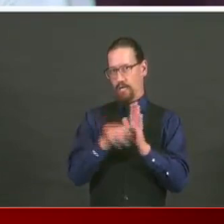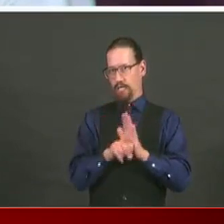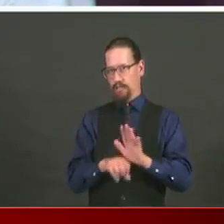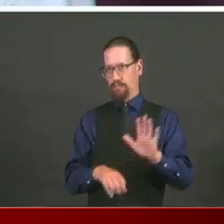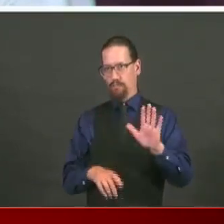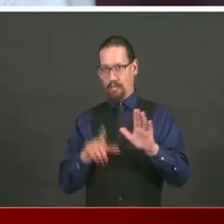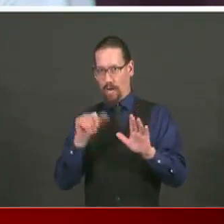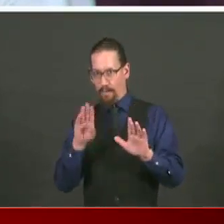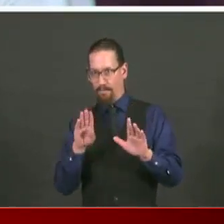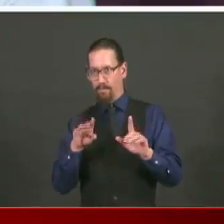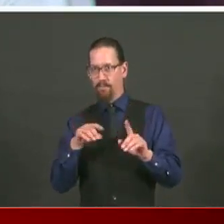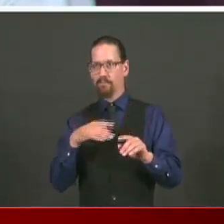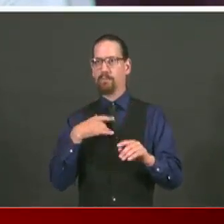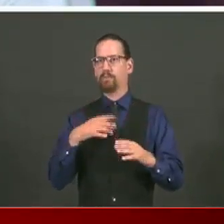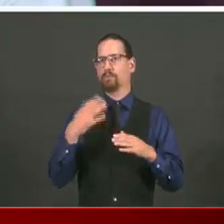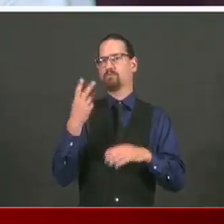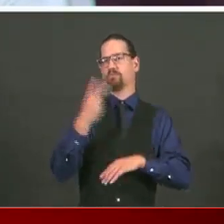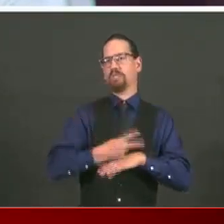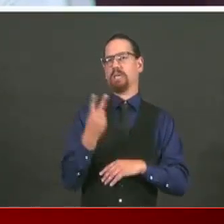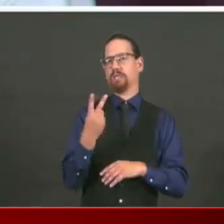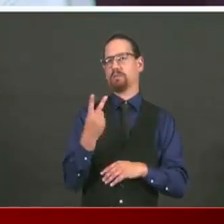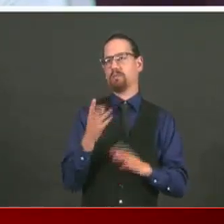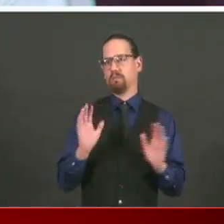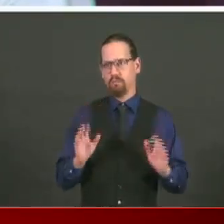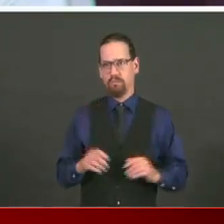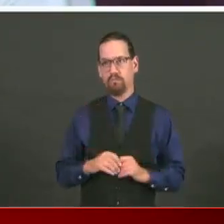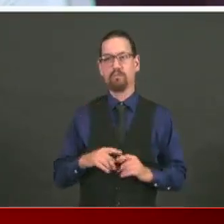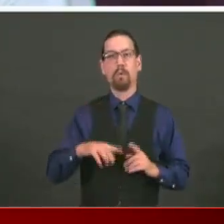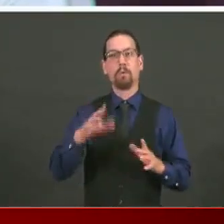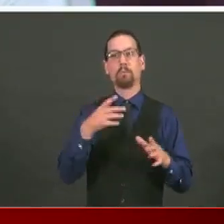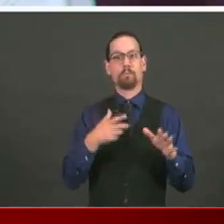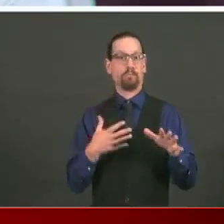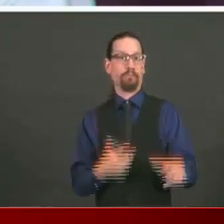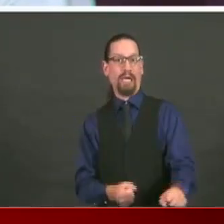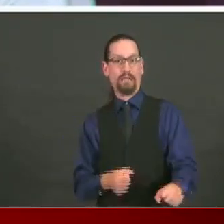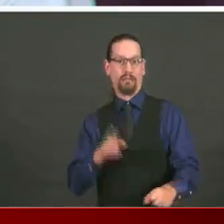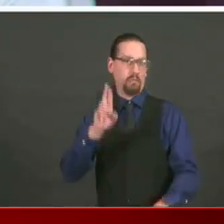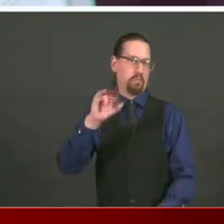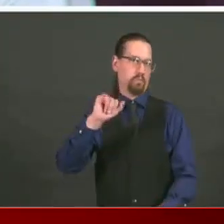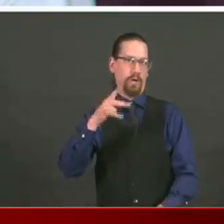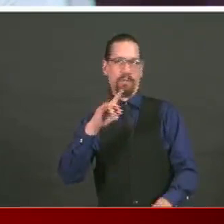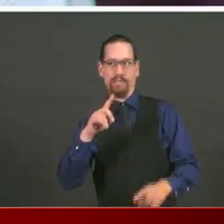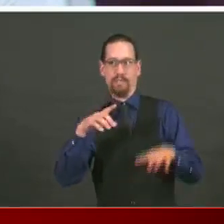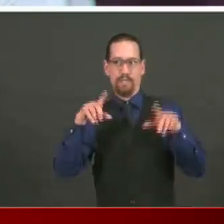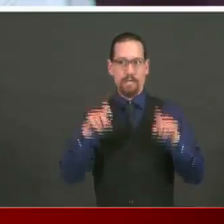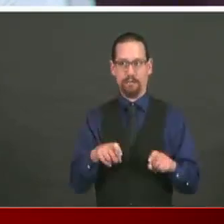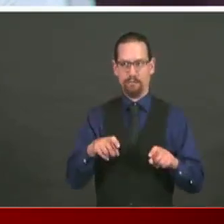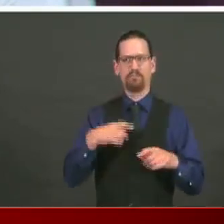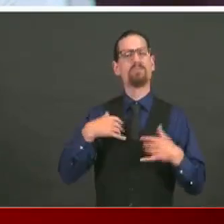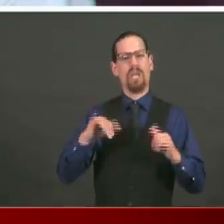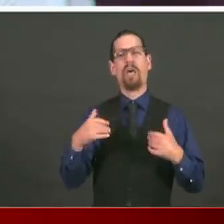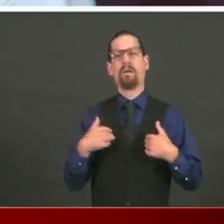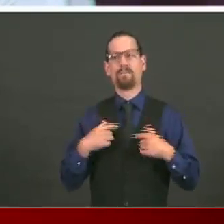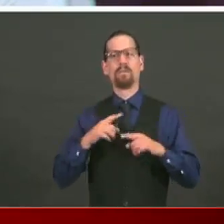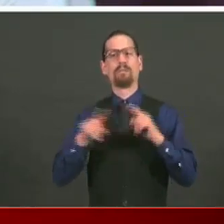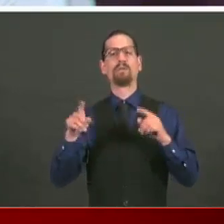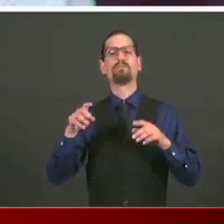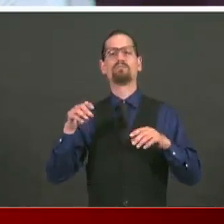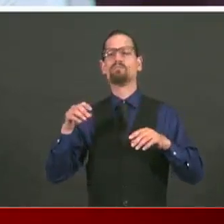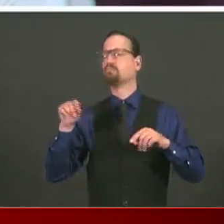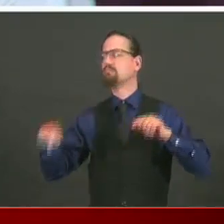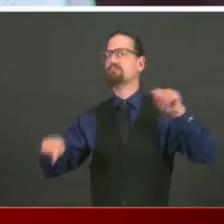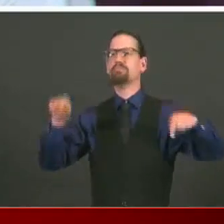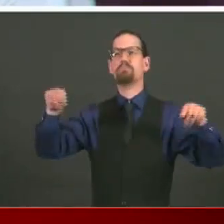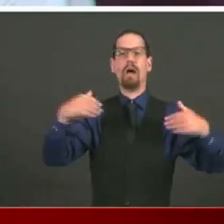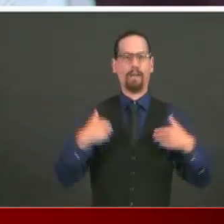turnaround time. For the rapid test, we do still have instruments that are throughout the state